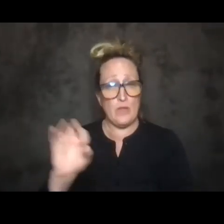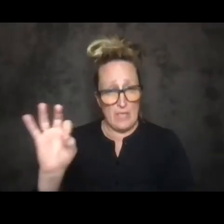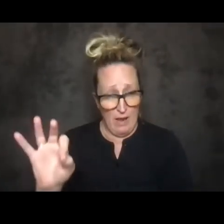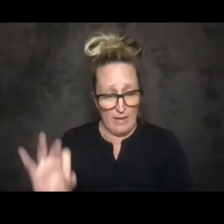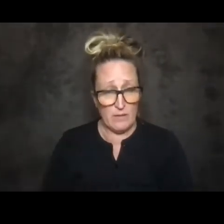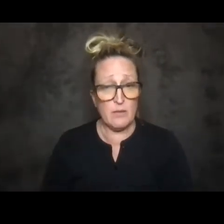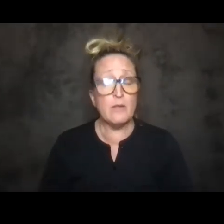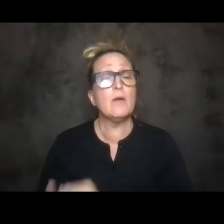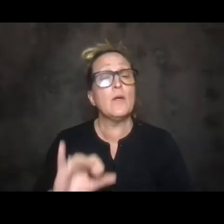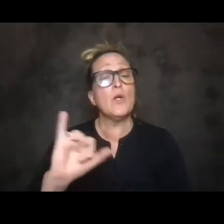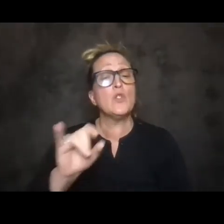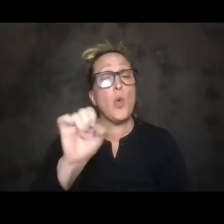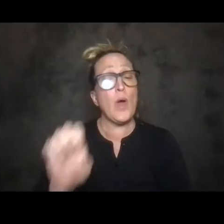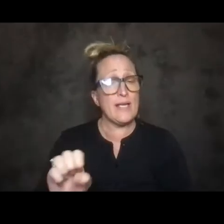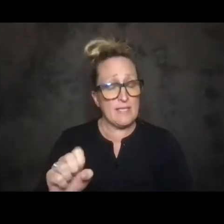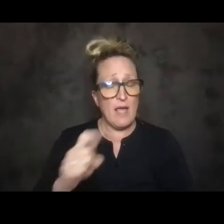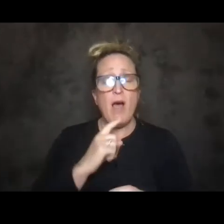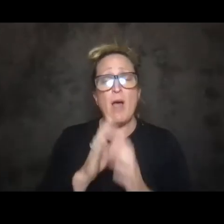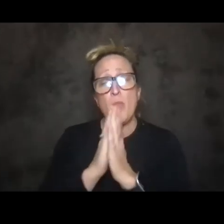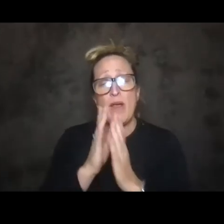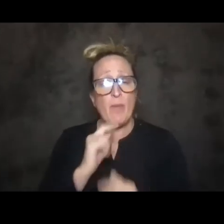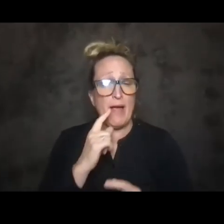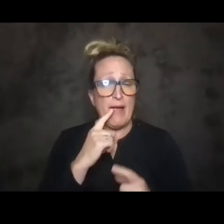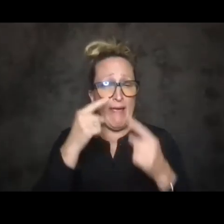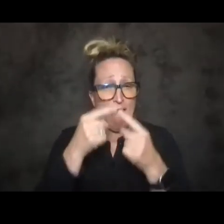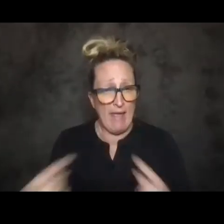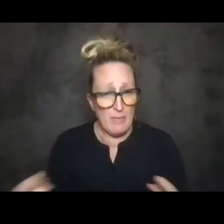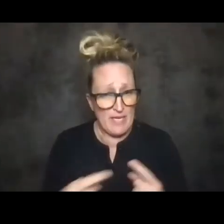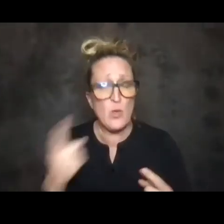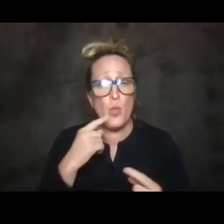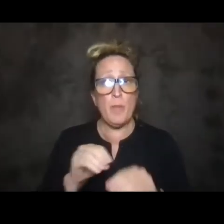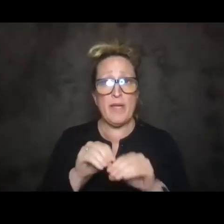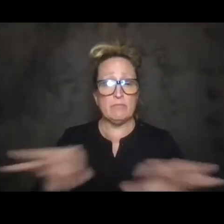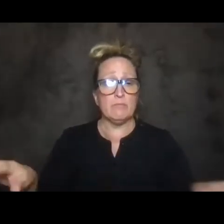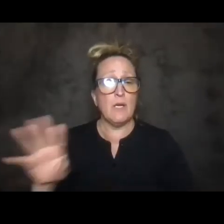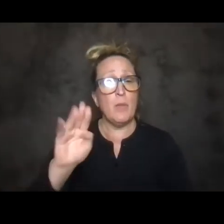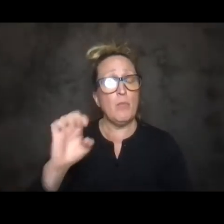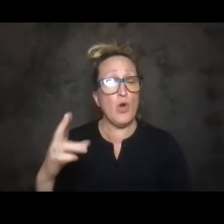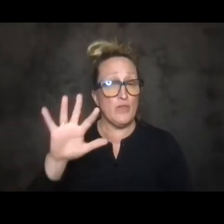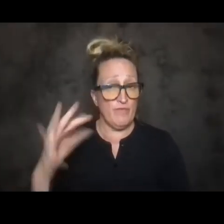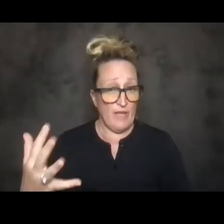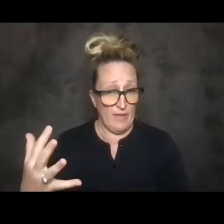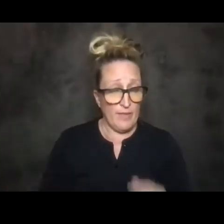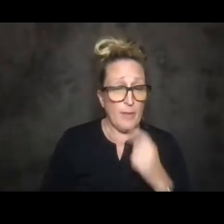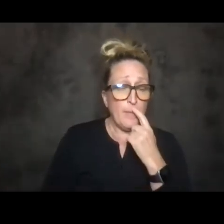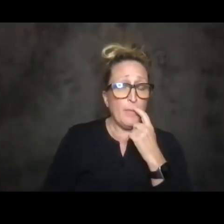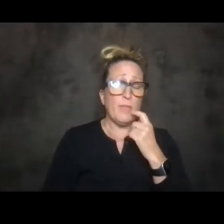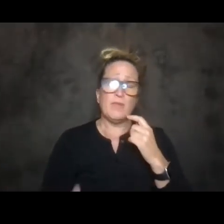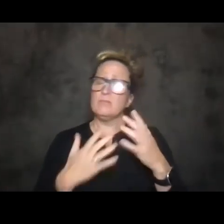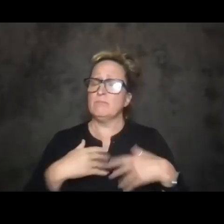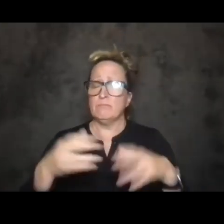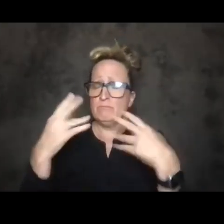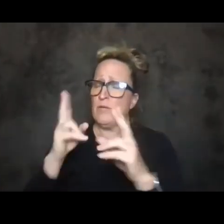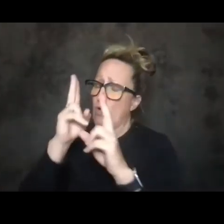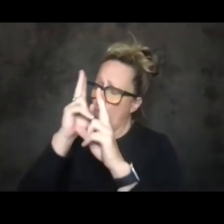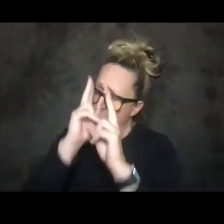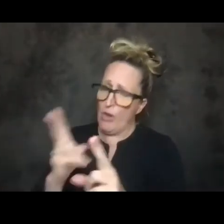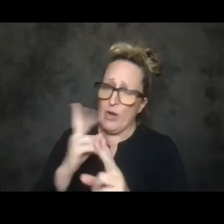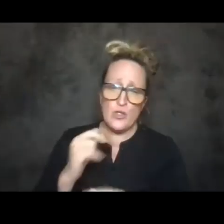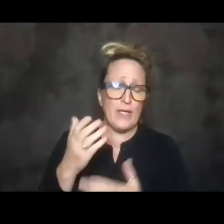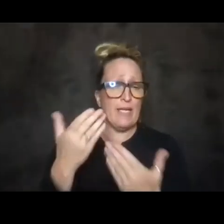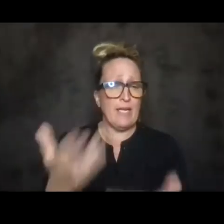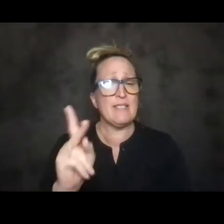2009. Joy's new album, I Pray for My Enemies, will be released on March 5th. We are so honored to have Joy deliver the